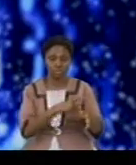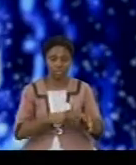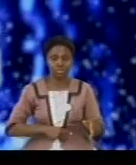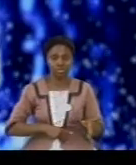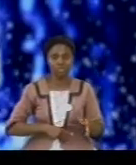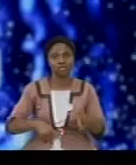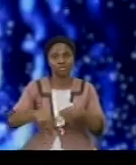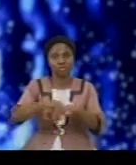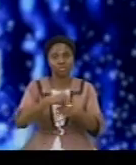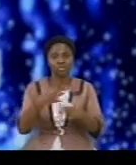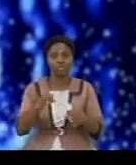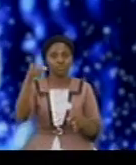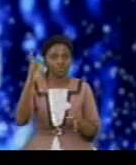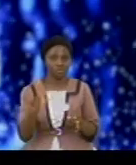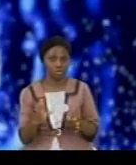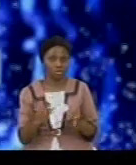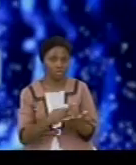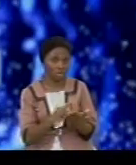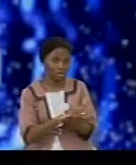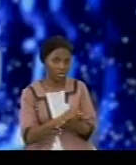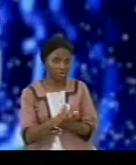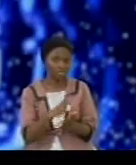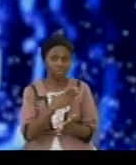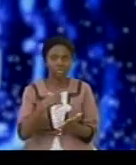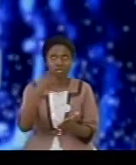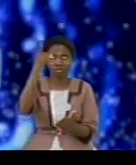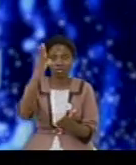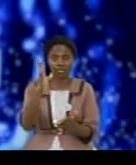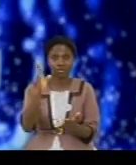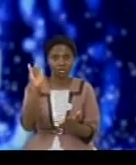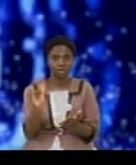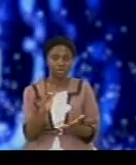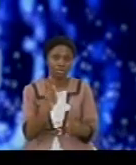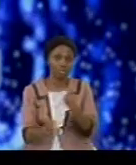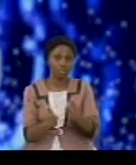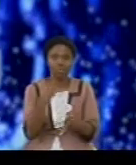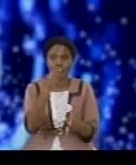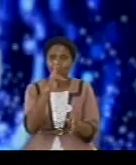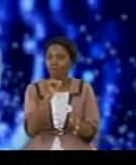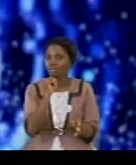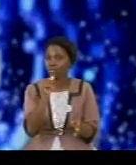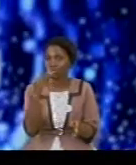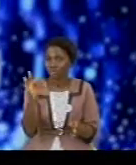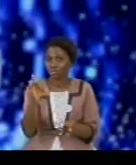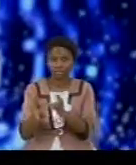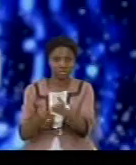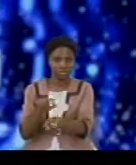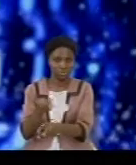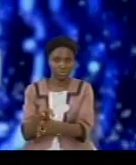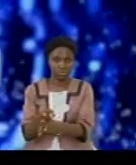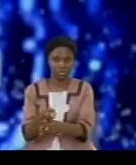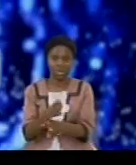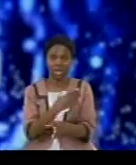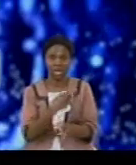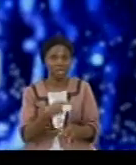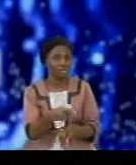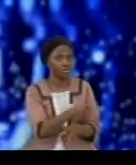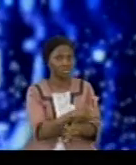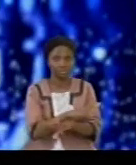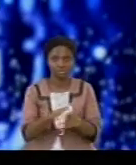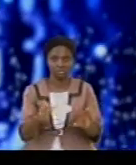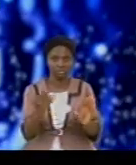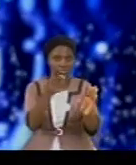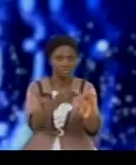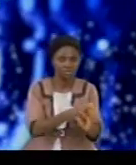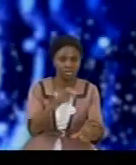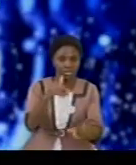The righteous and godly people who are not of the world and they do not get involved in the